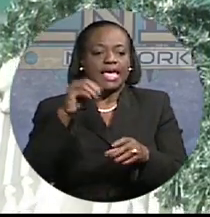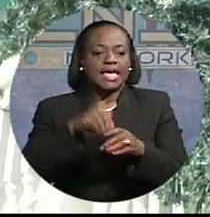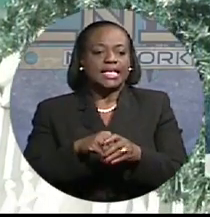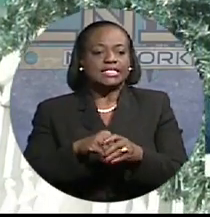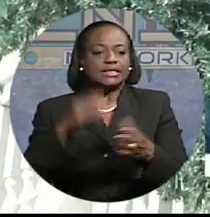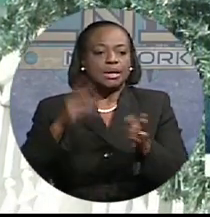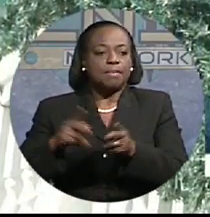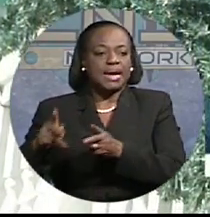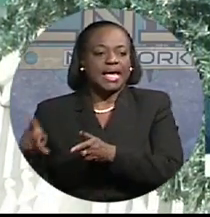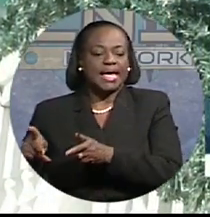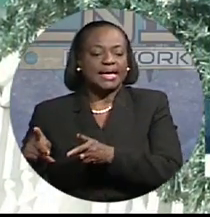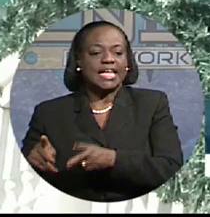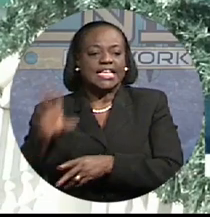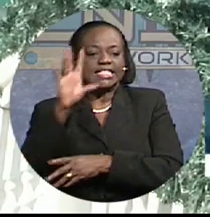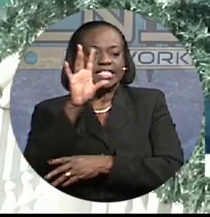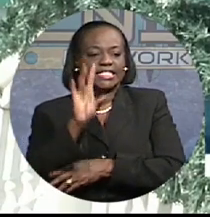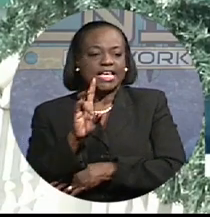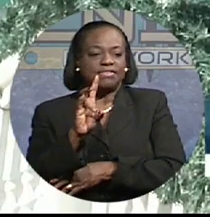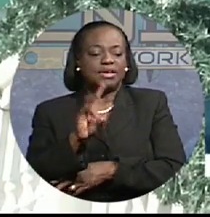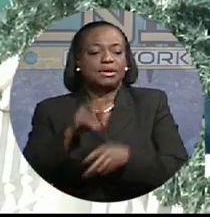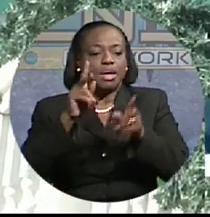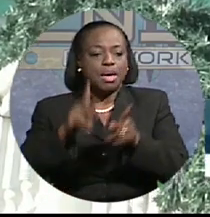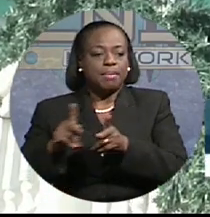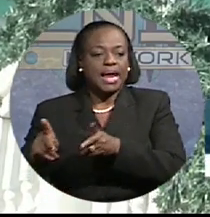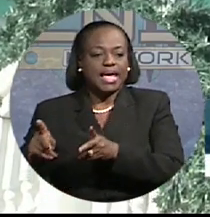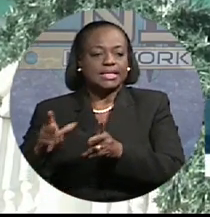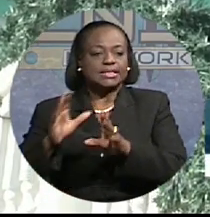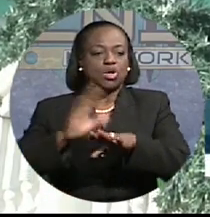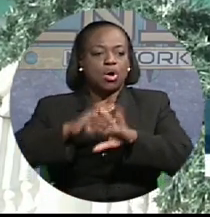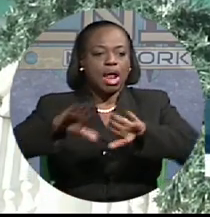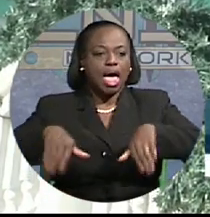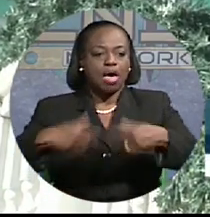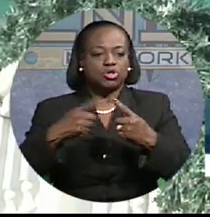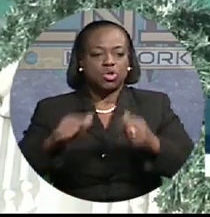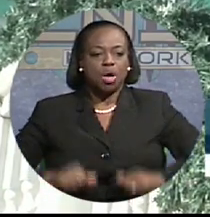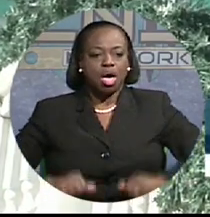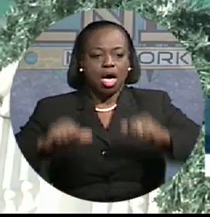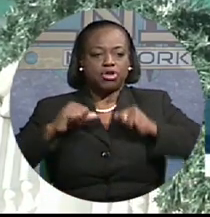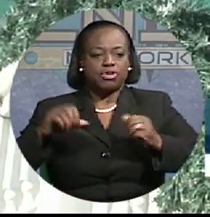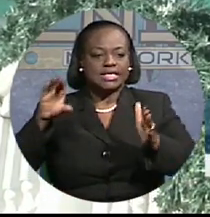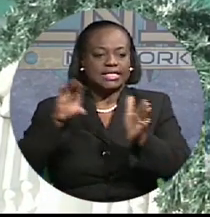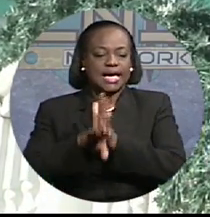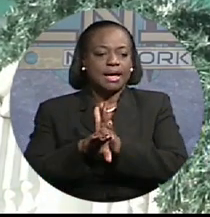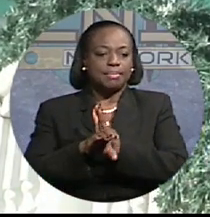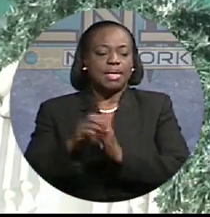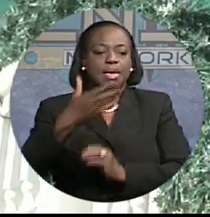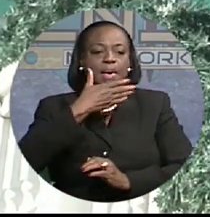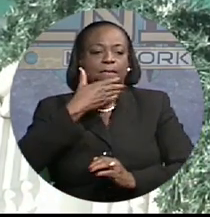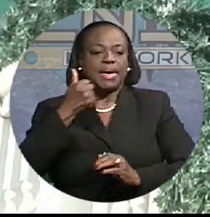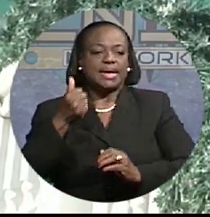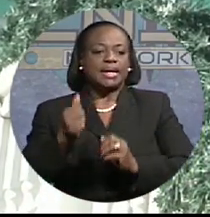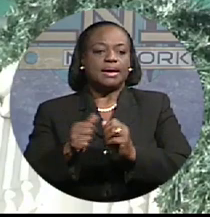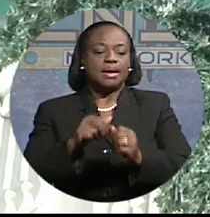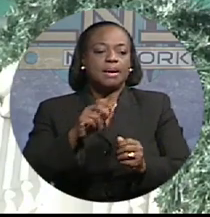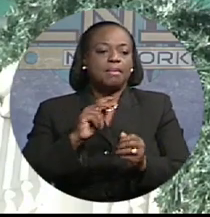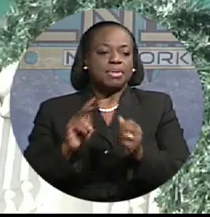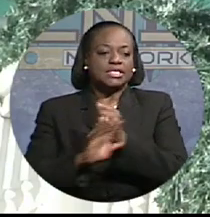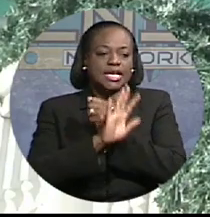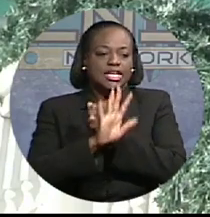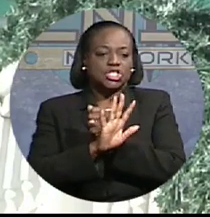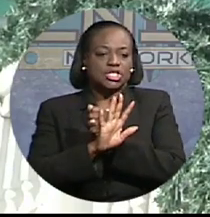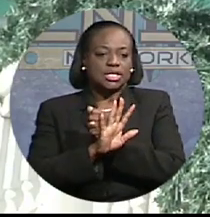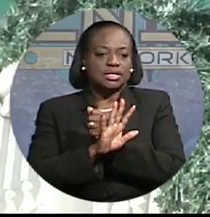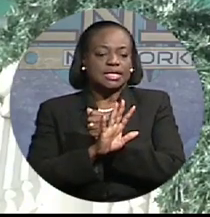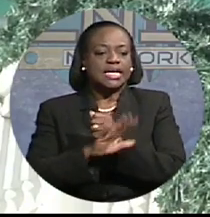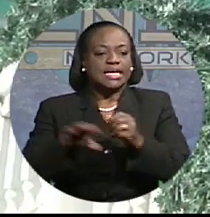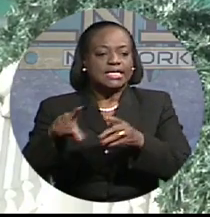detailed strategies, 7 to be exact, on how they plan on addressing crime, ranging from better detection, preventative measures, dealing with young